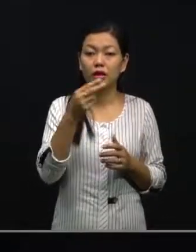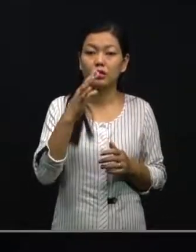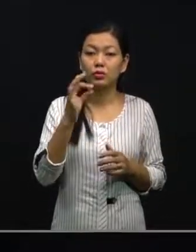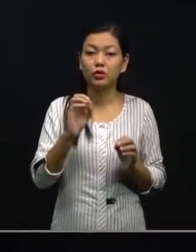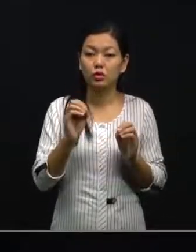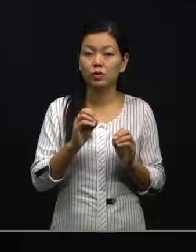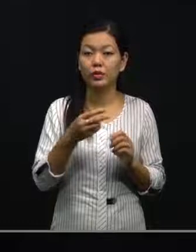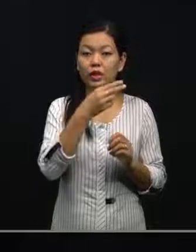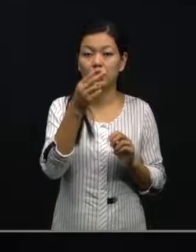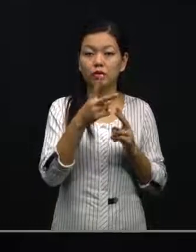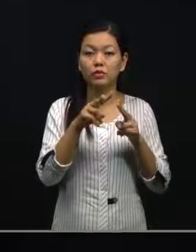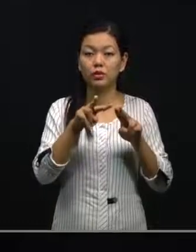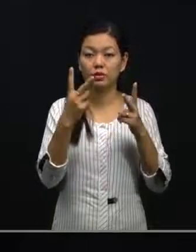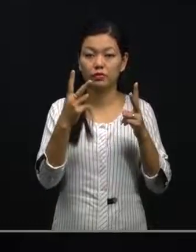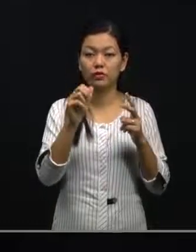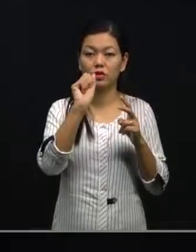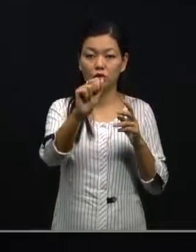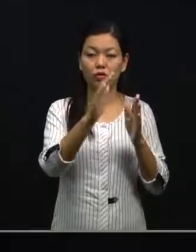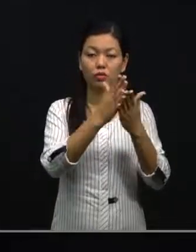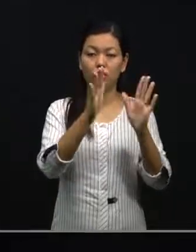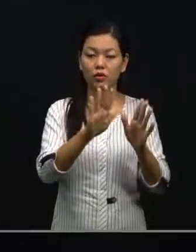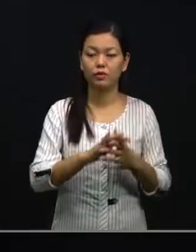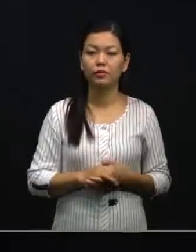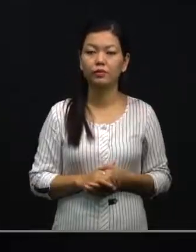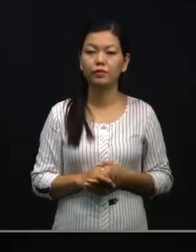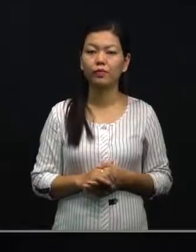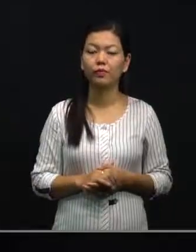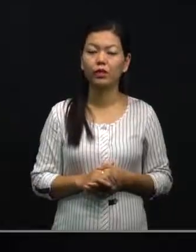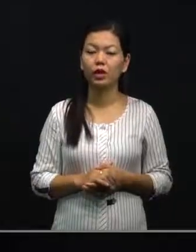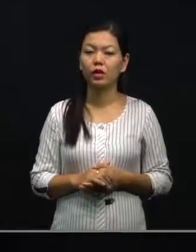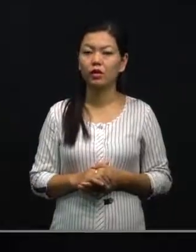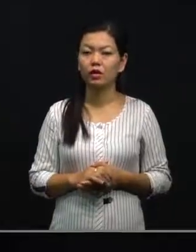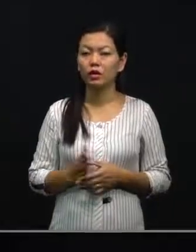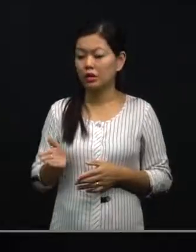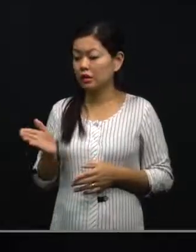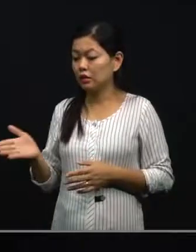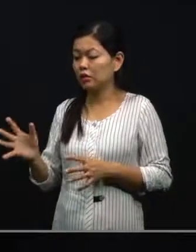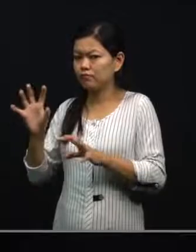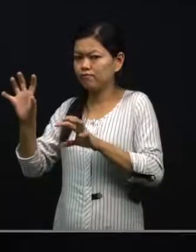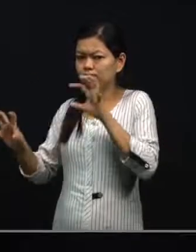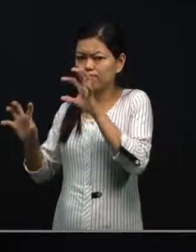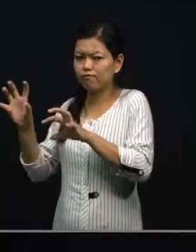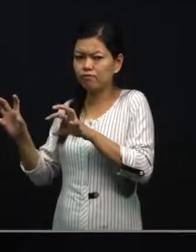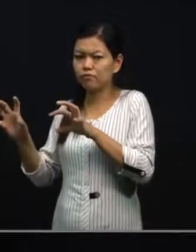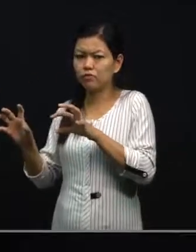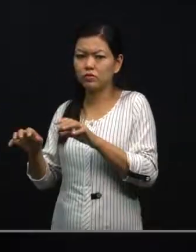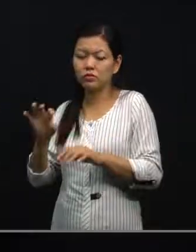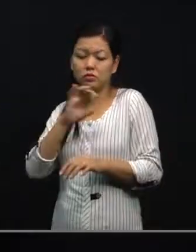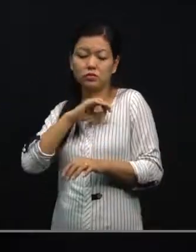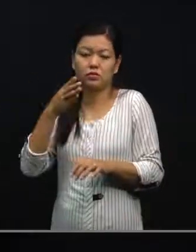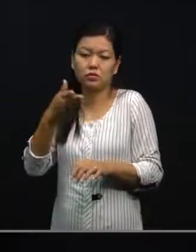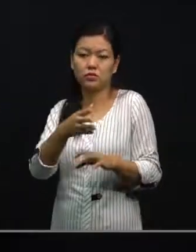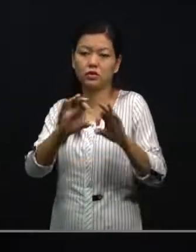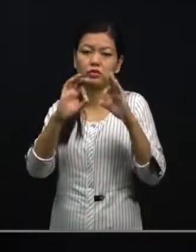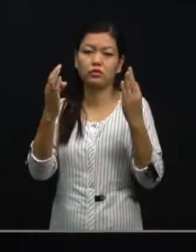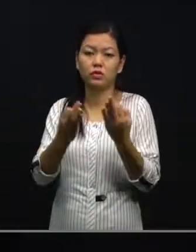quick, boisterous, and the ghost went to the extent of really hating them because of creating a